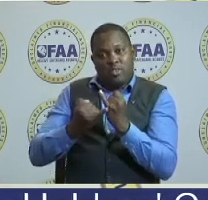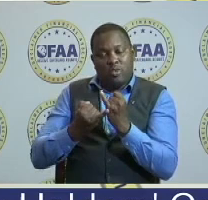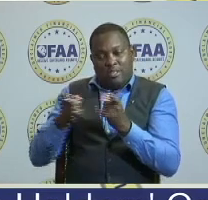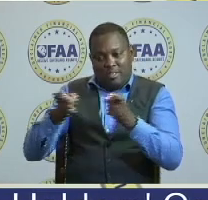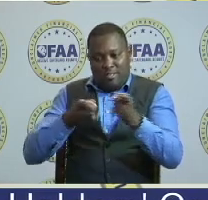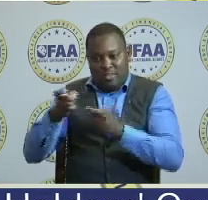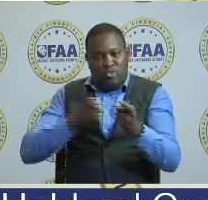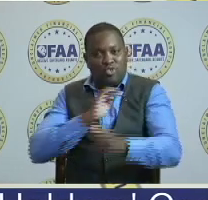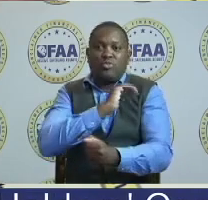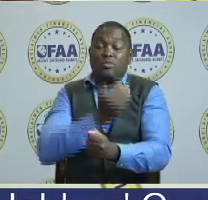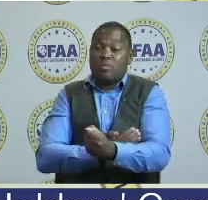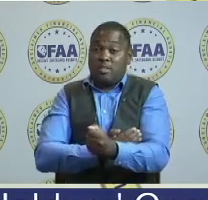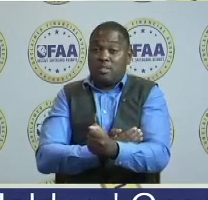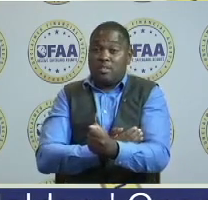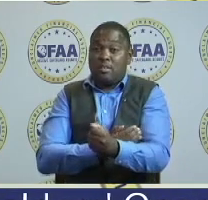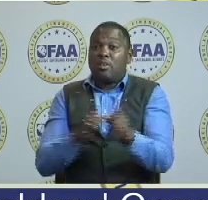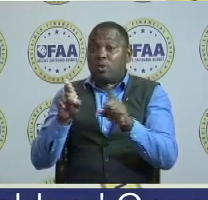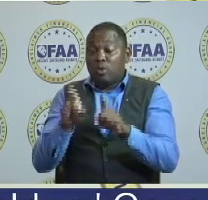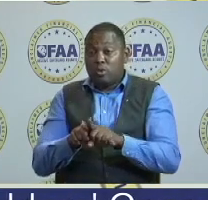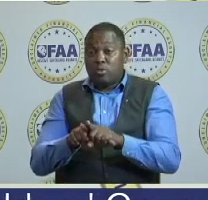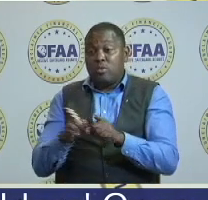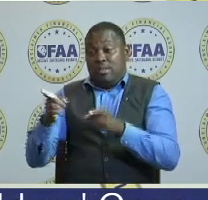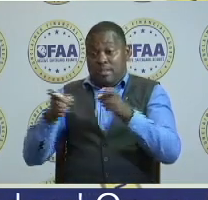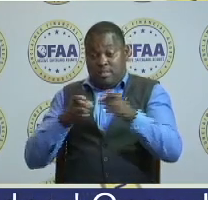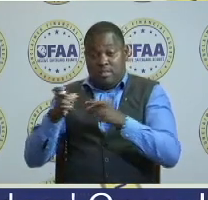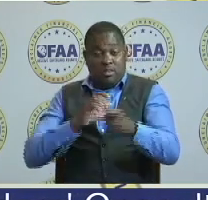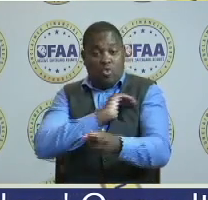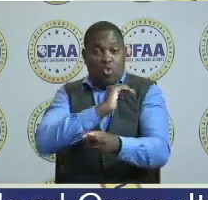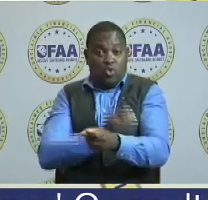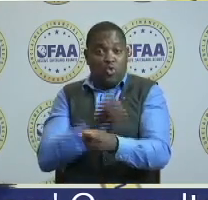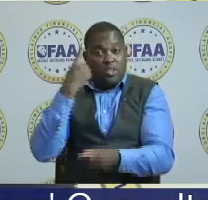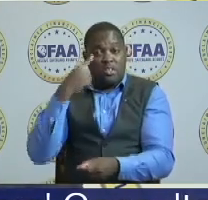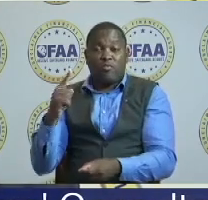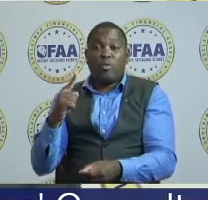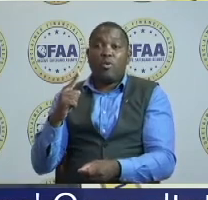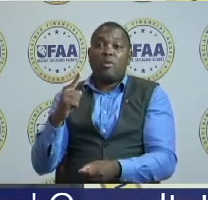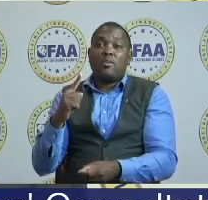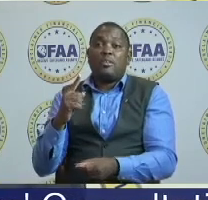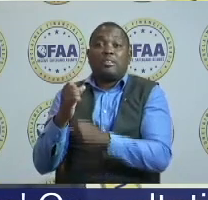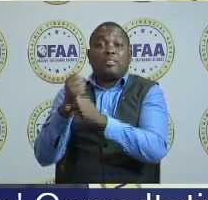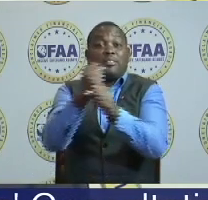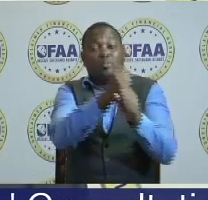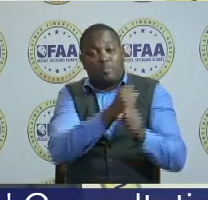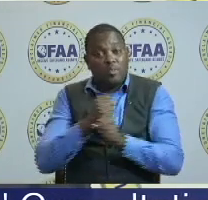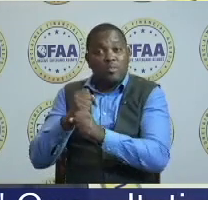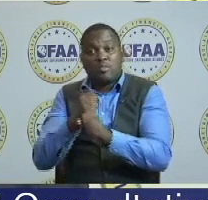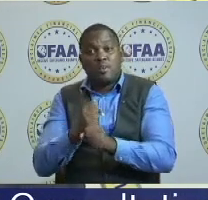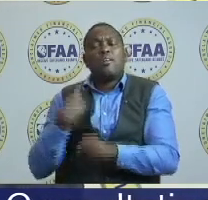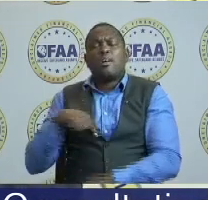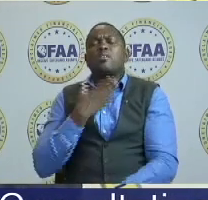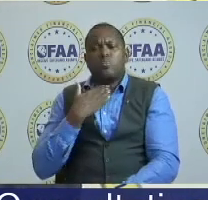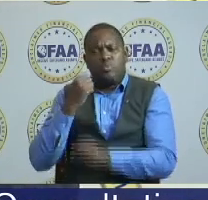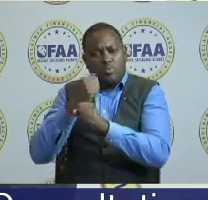authority, including the regulatory authority for the SACCOs. We want to have a partnership and